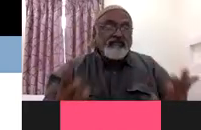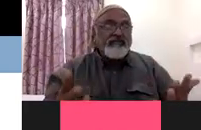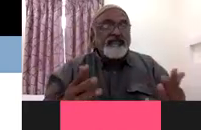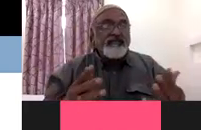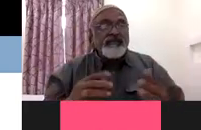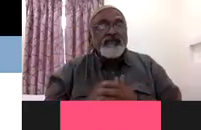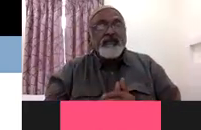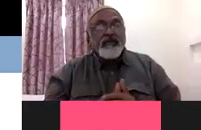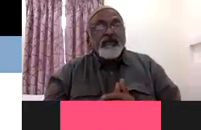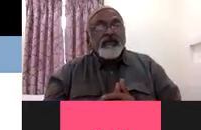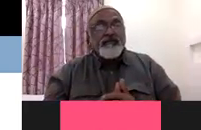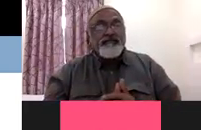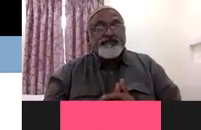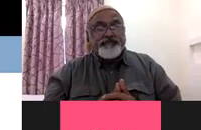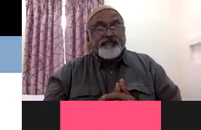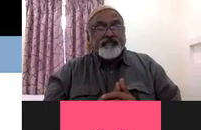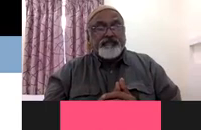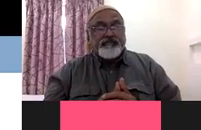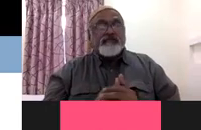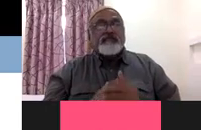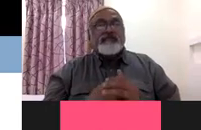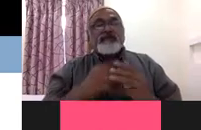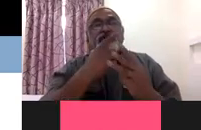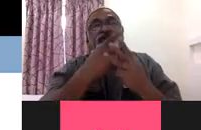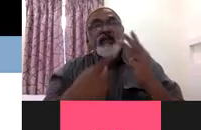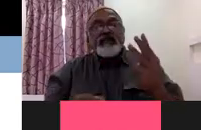1.5 hours, we are going to be spending our time doing this. Okay.